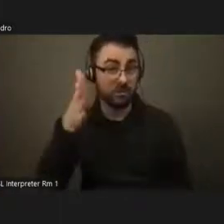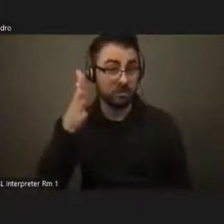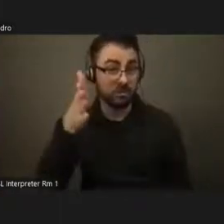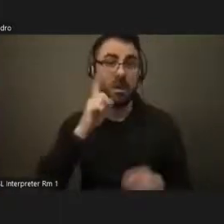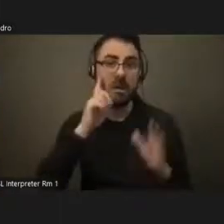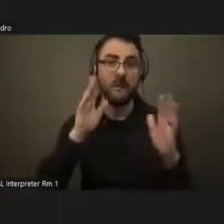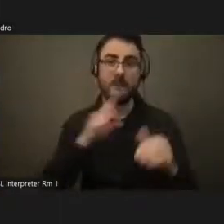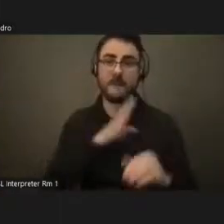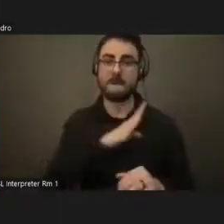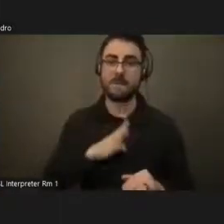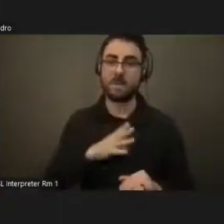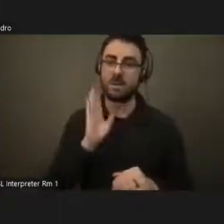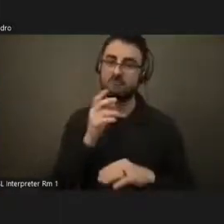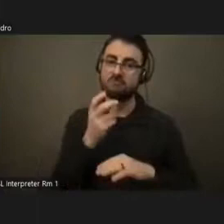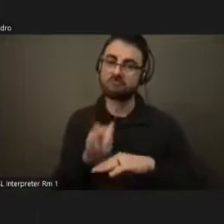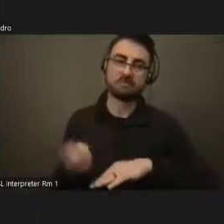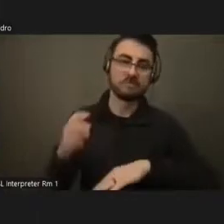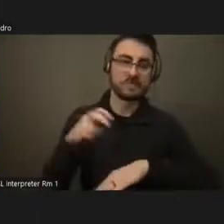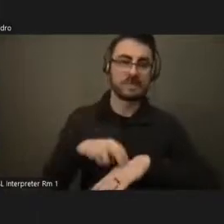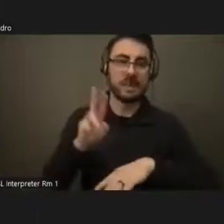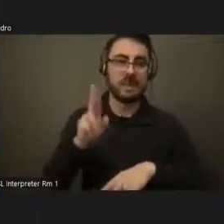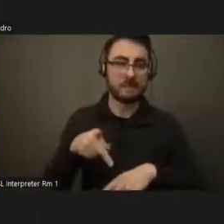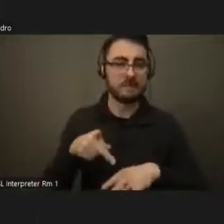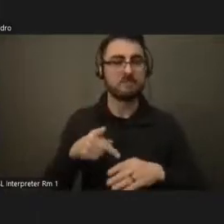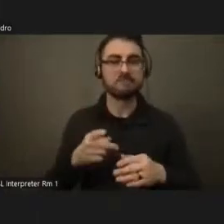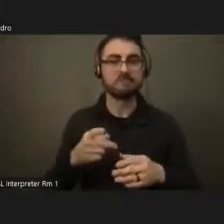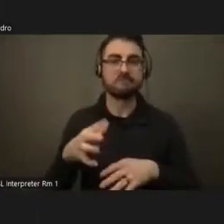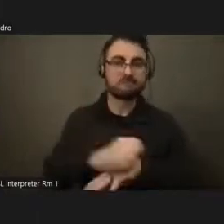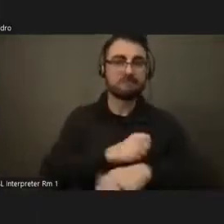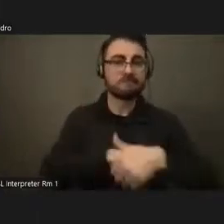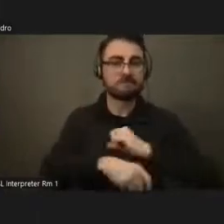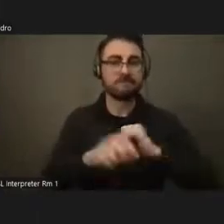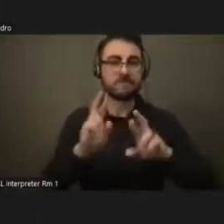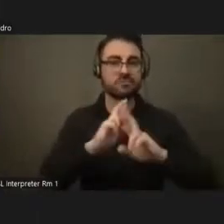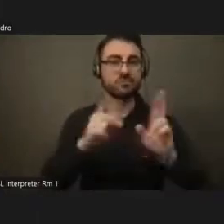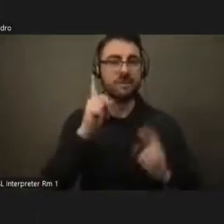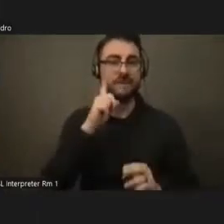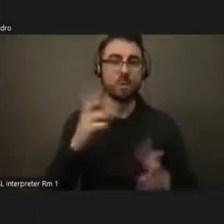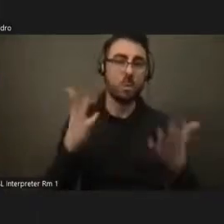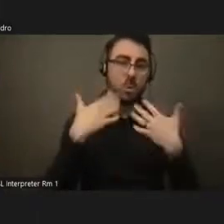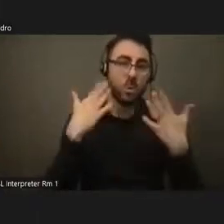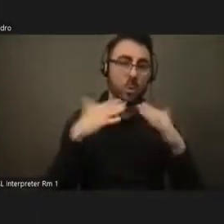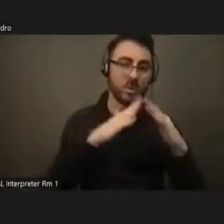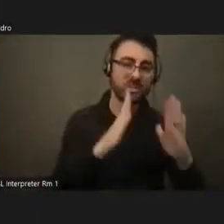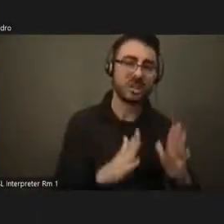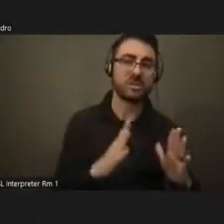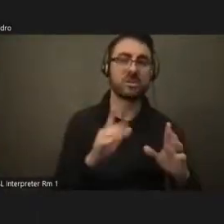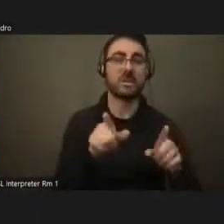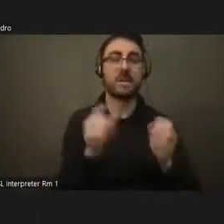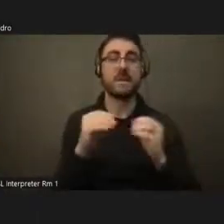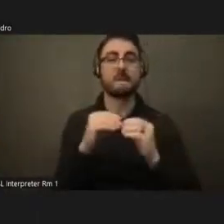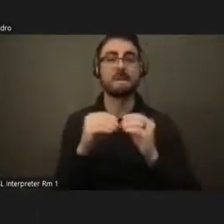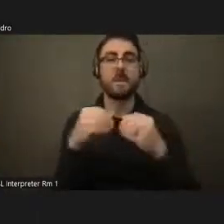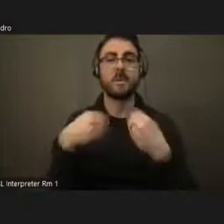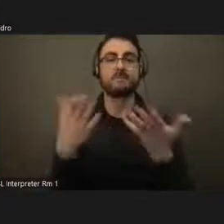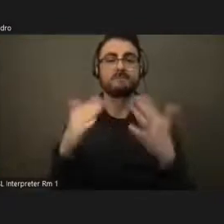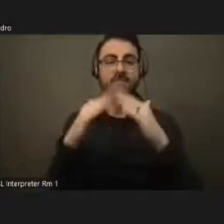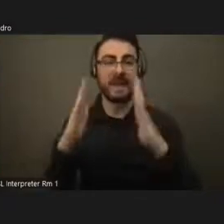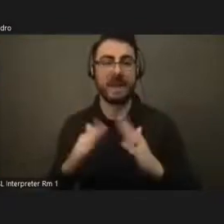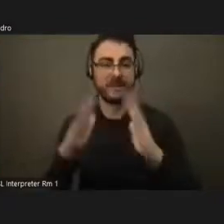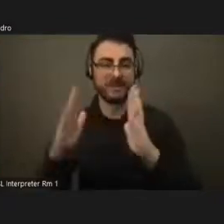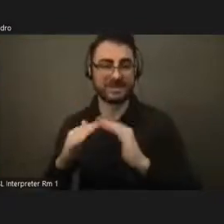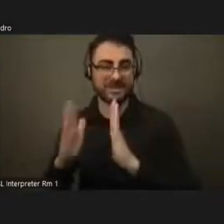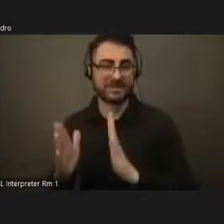can step up in providing safety and cooling centers and shelters, more importantly, housing to people in this county. The decisions